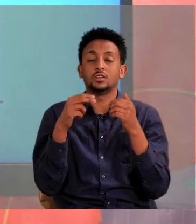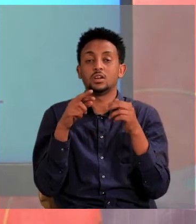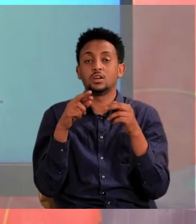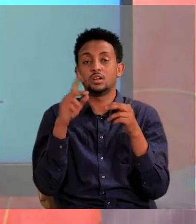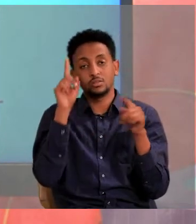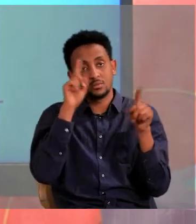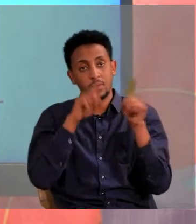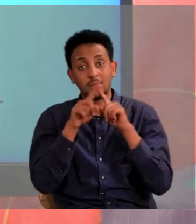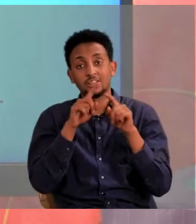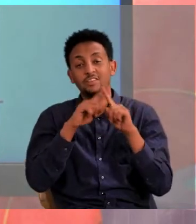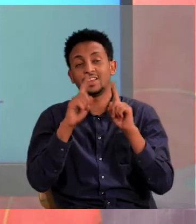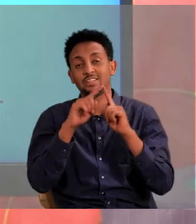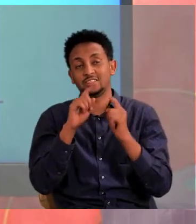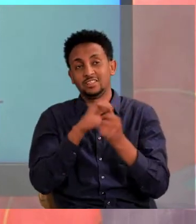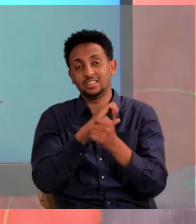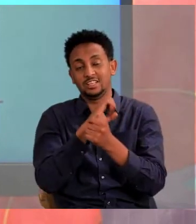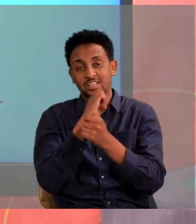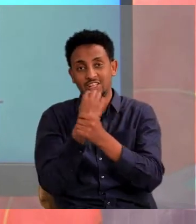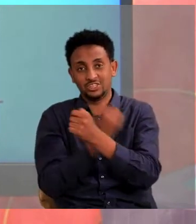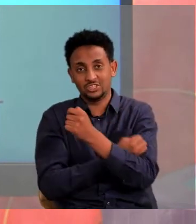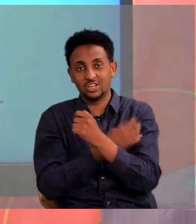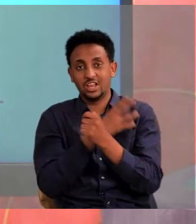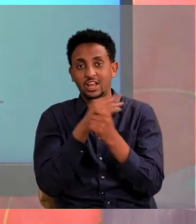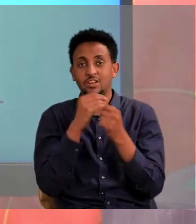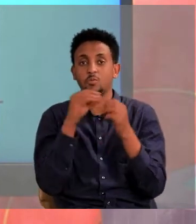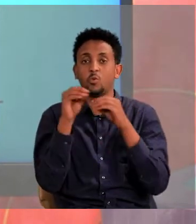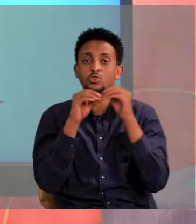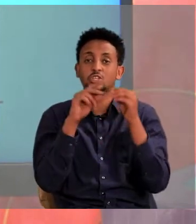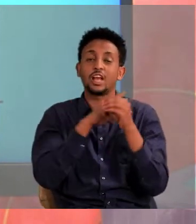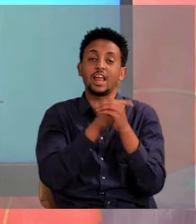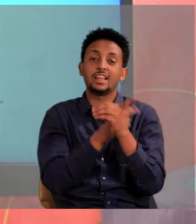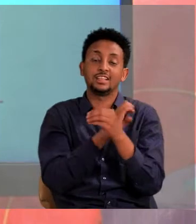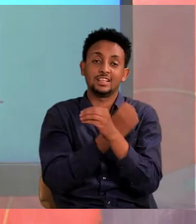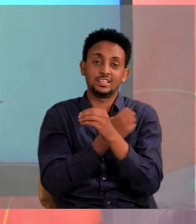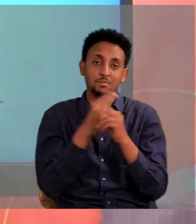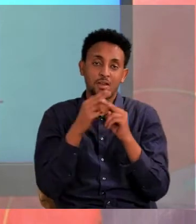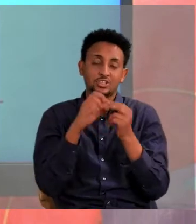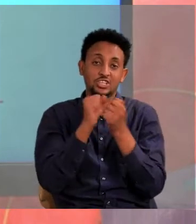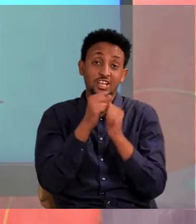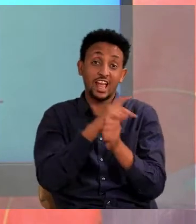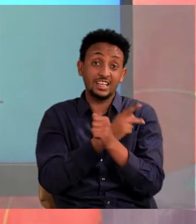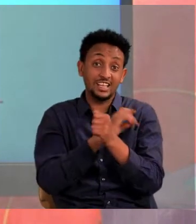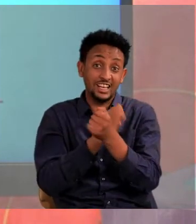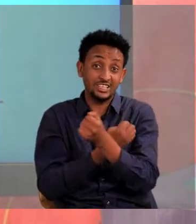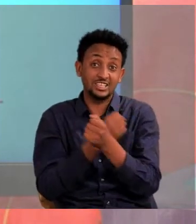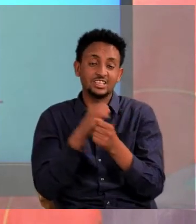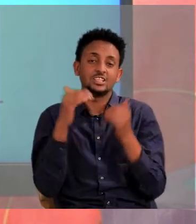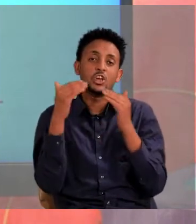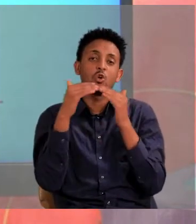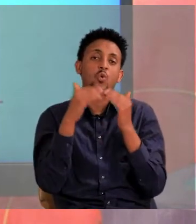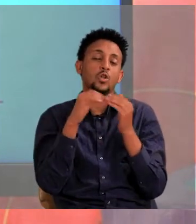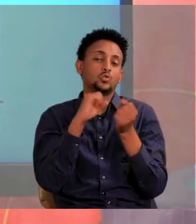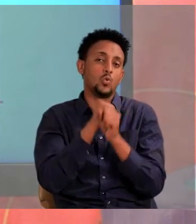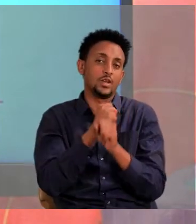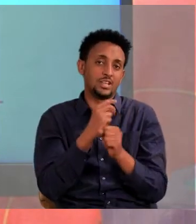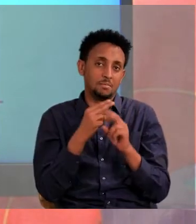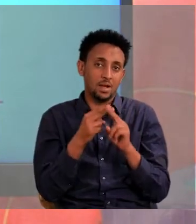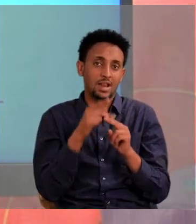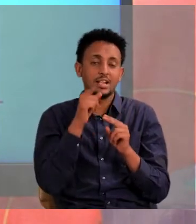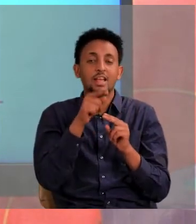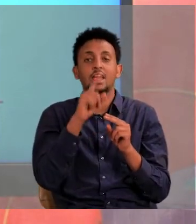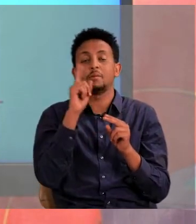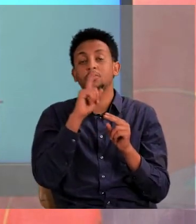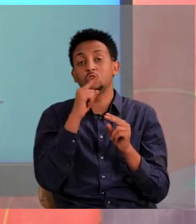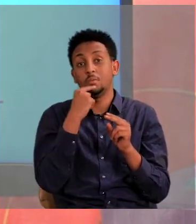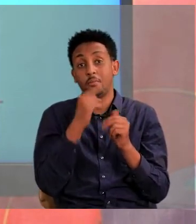a difference in energy. The difference in energy due to motion is kinetic energy. The change of kinetic energy is equals to work. This is what